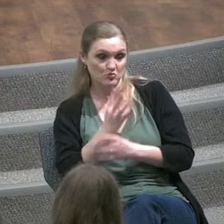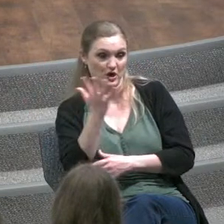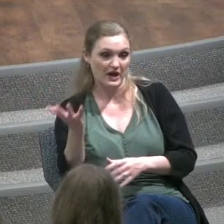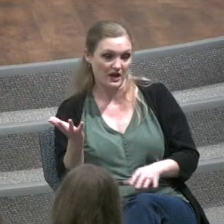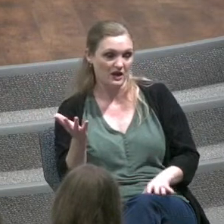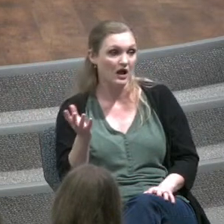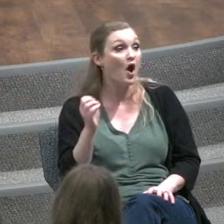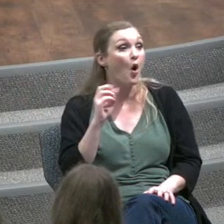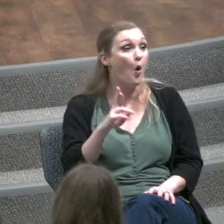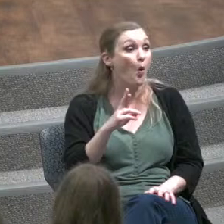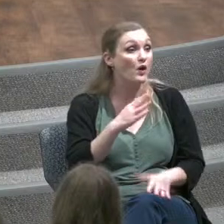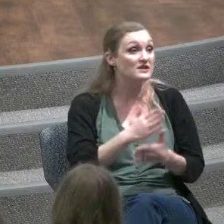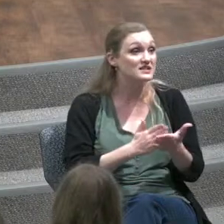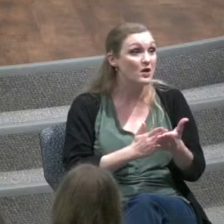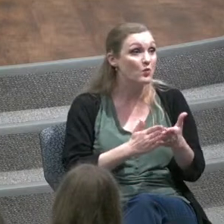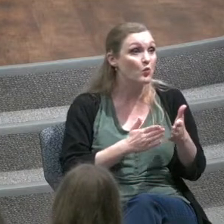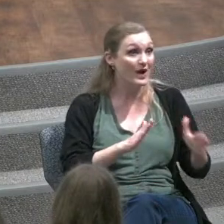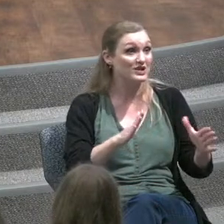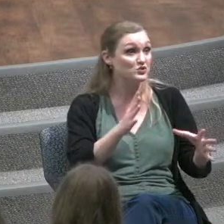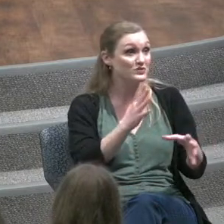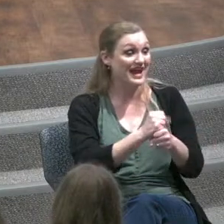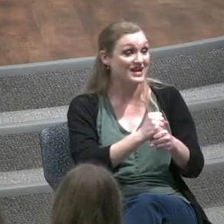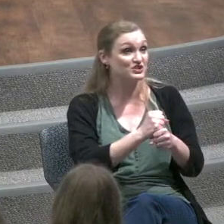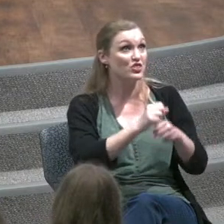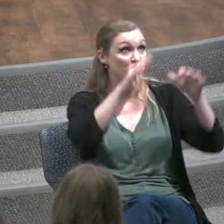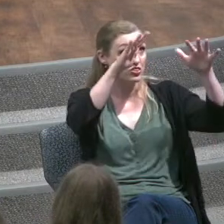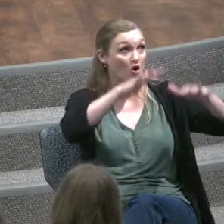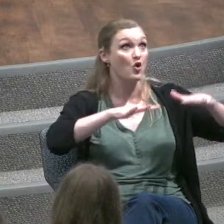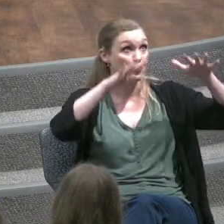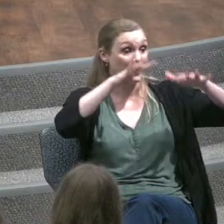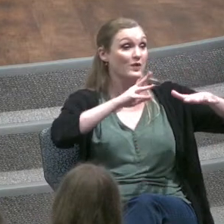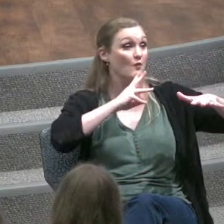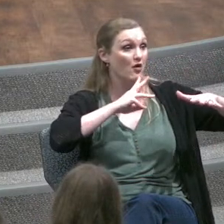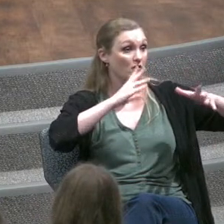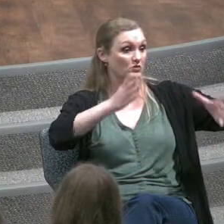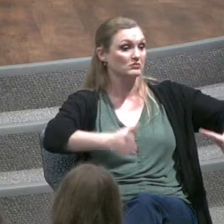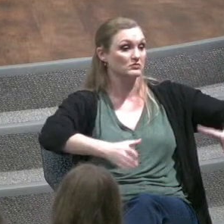That there's either a spring or there was some way to catch rainwater, because at Masada,